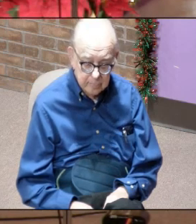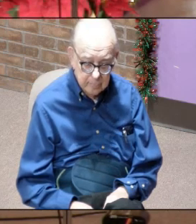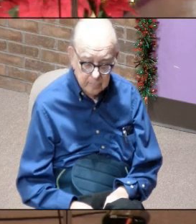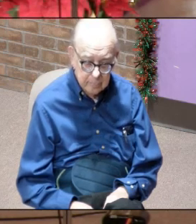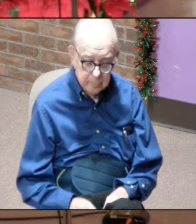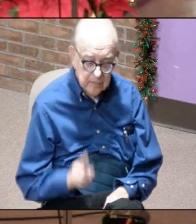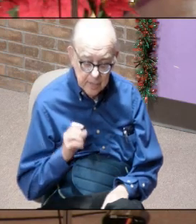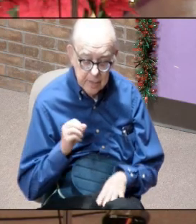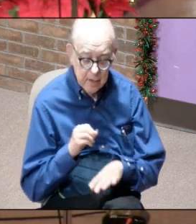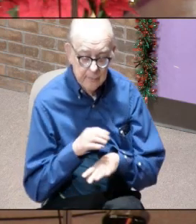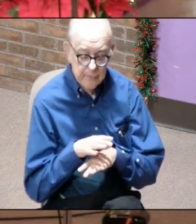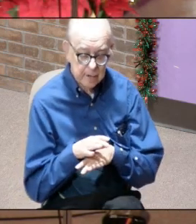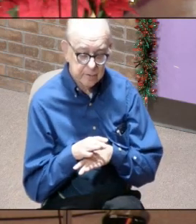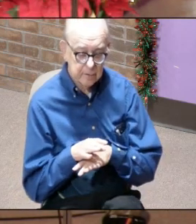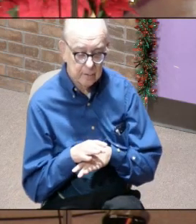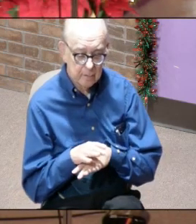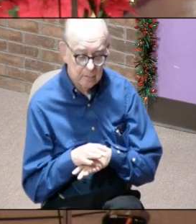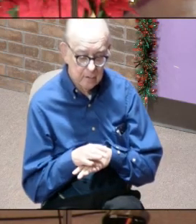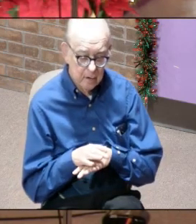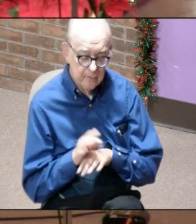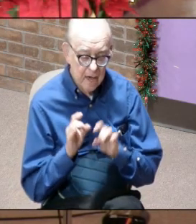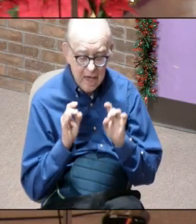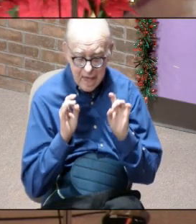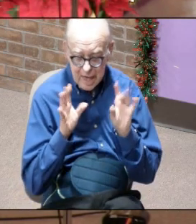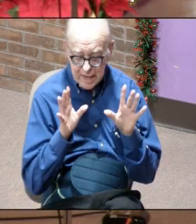The effects, hate.